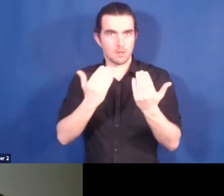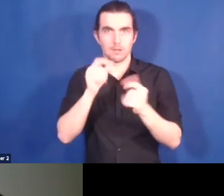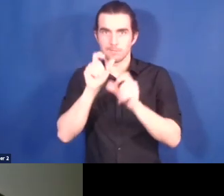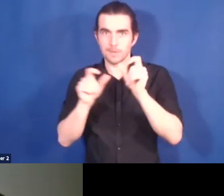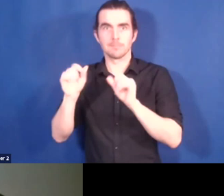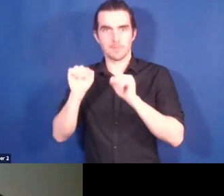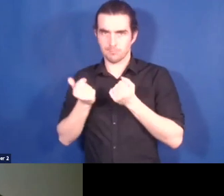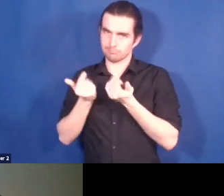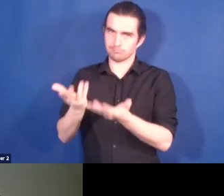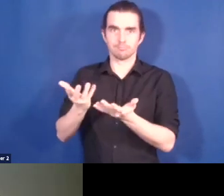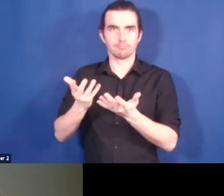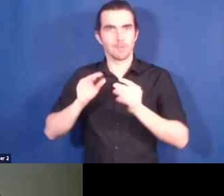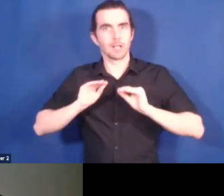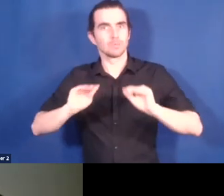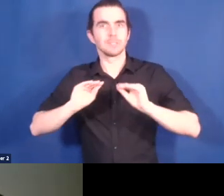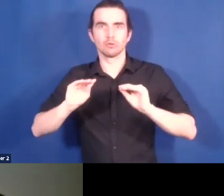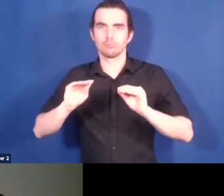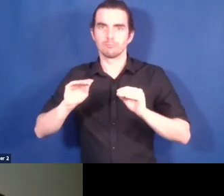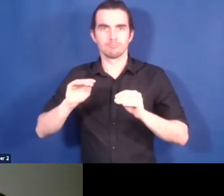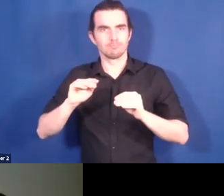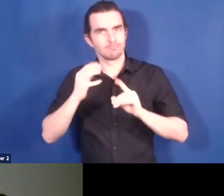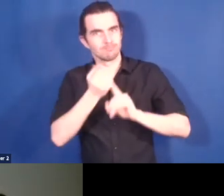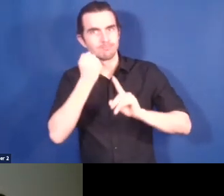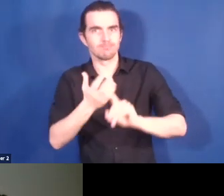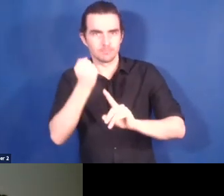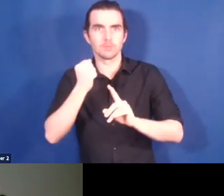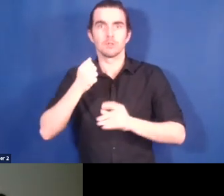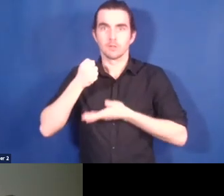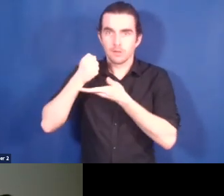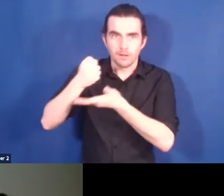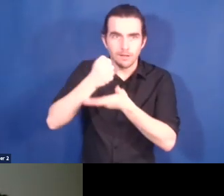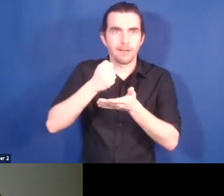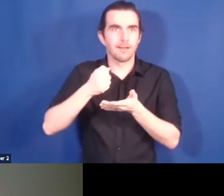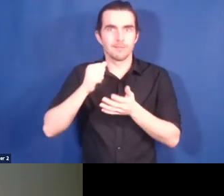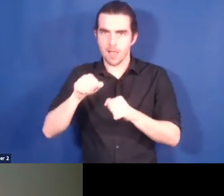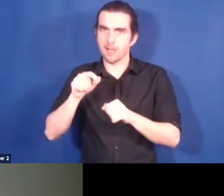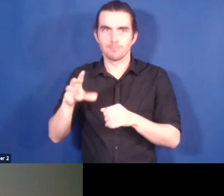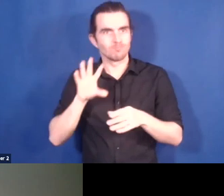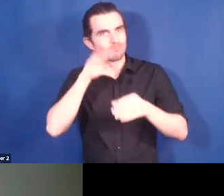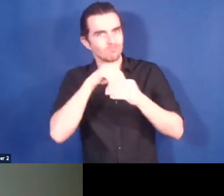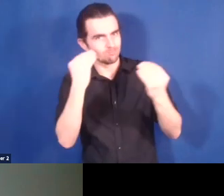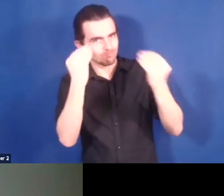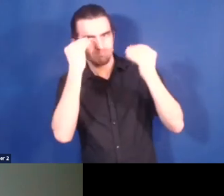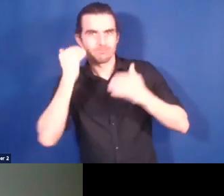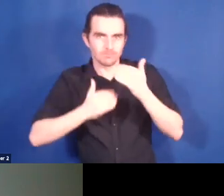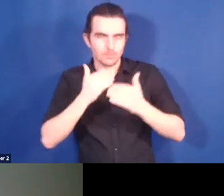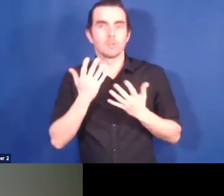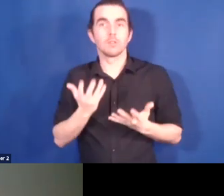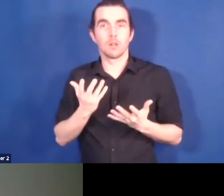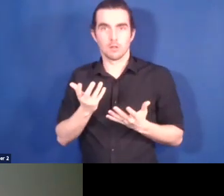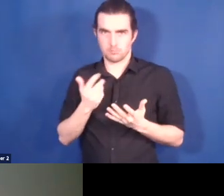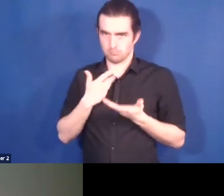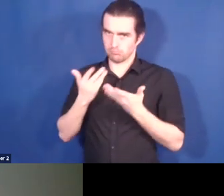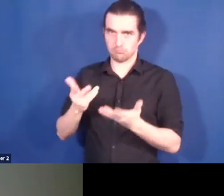I believe the site where those can be listed and then they'll be checked and evaluated and posted